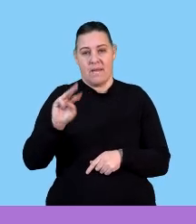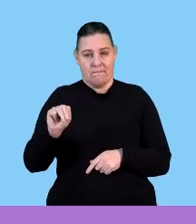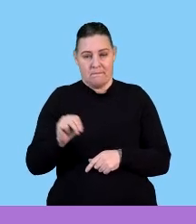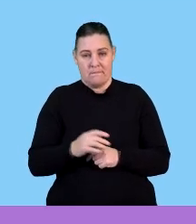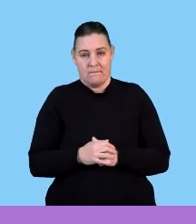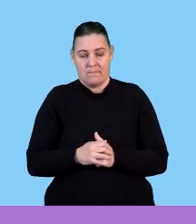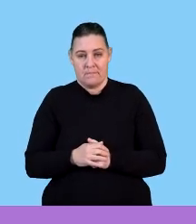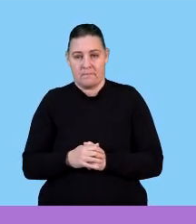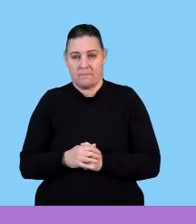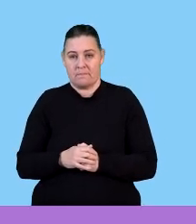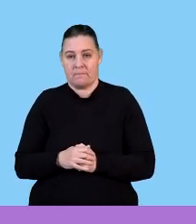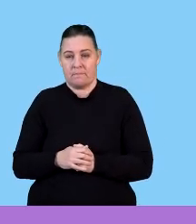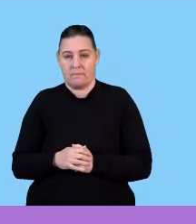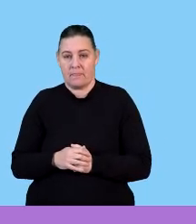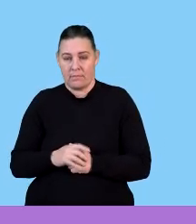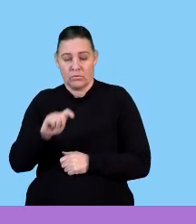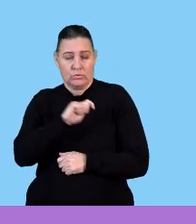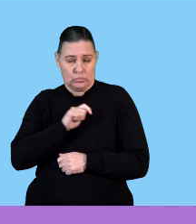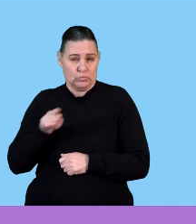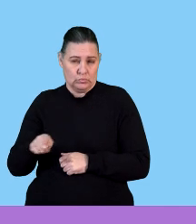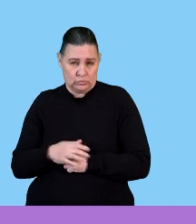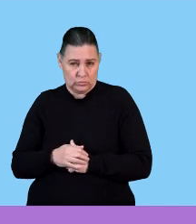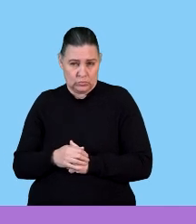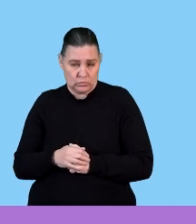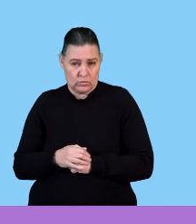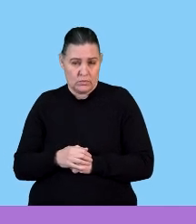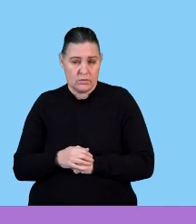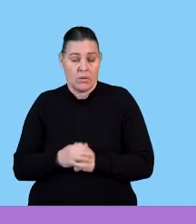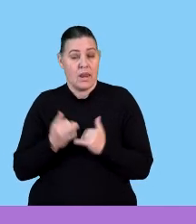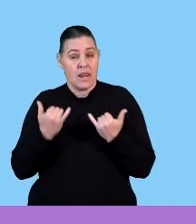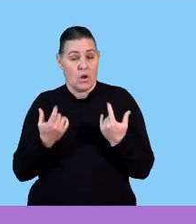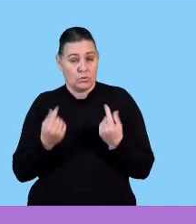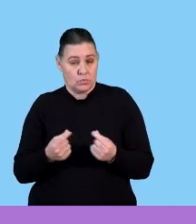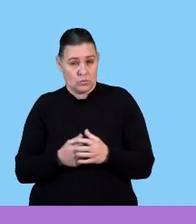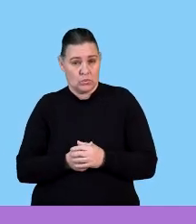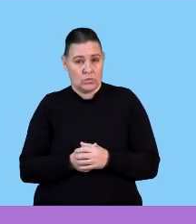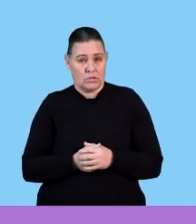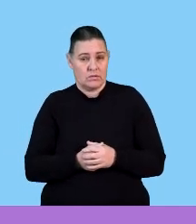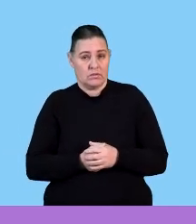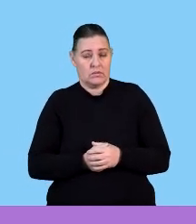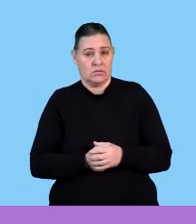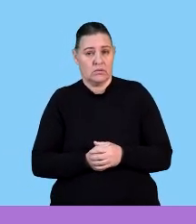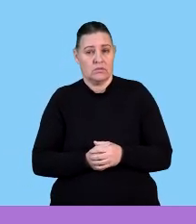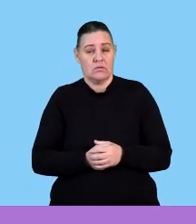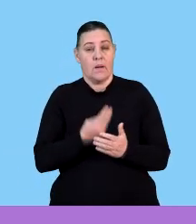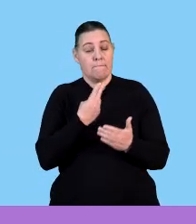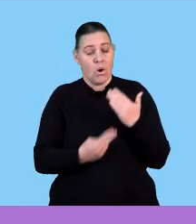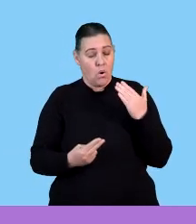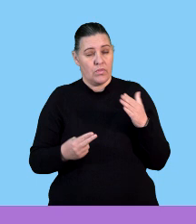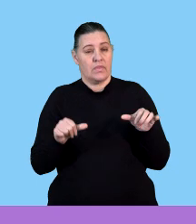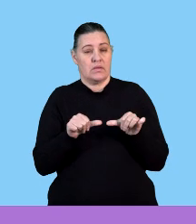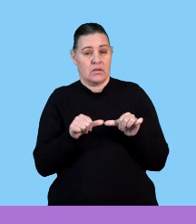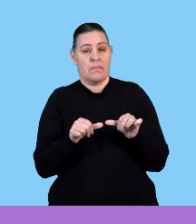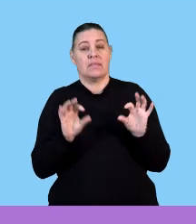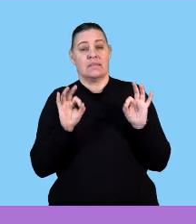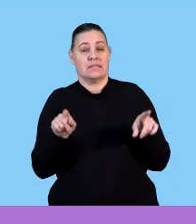3,45 meters in reality. Okay, so what we've got to do here now is we've got to get both units of